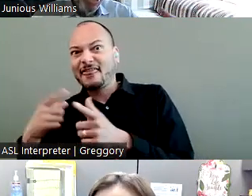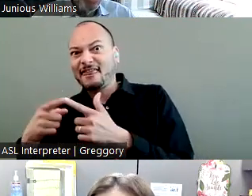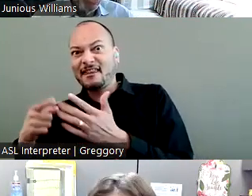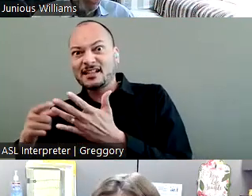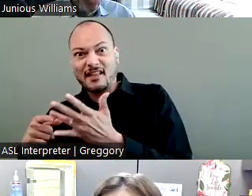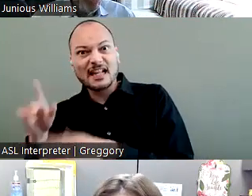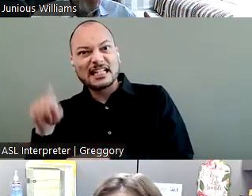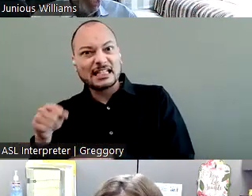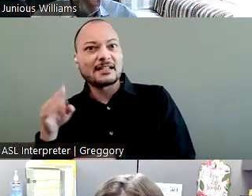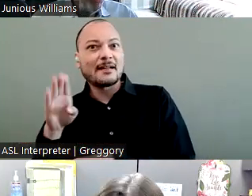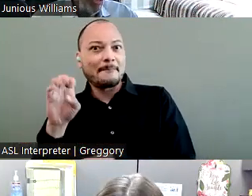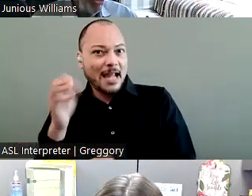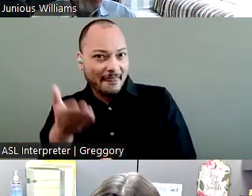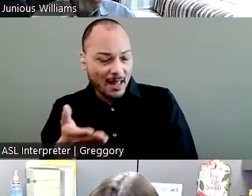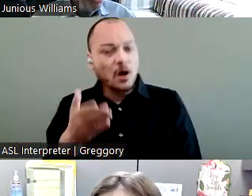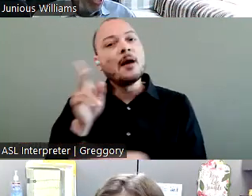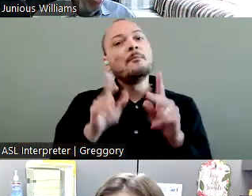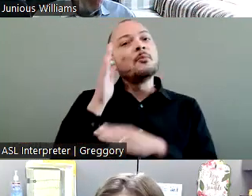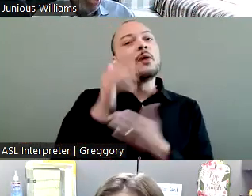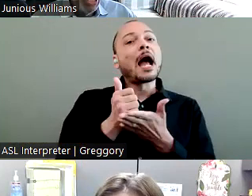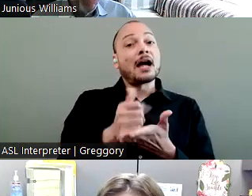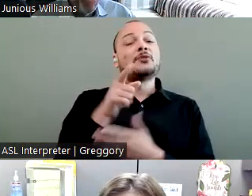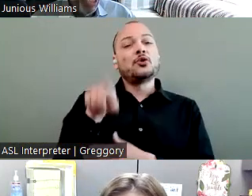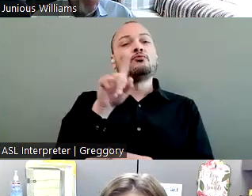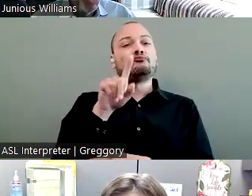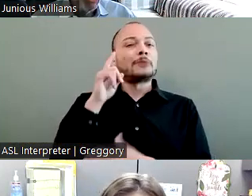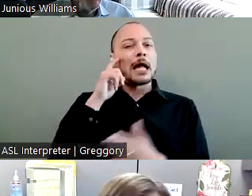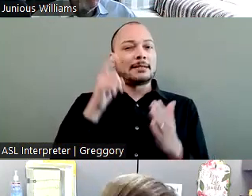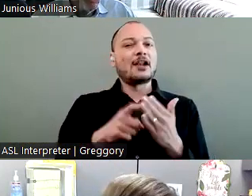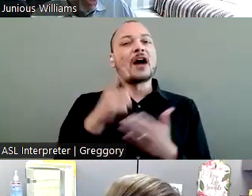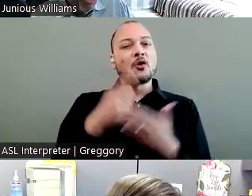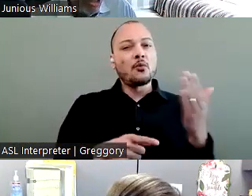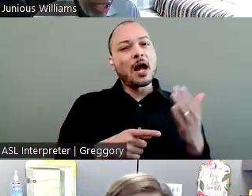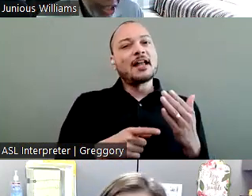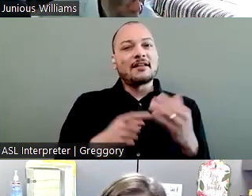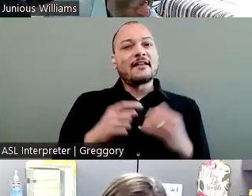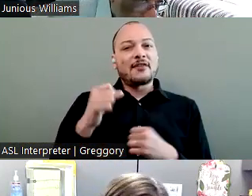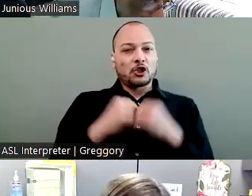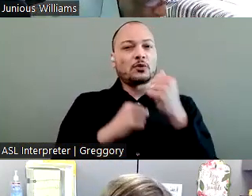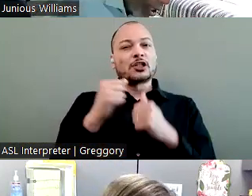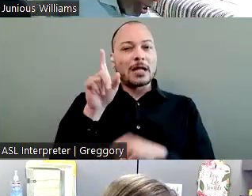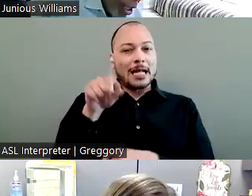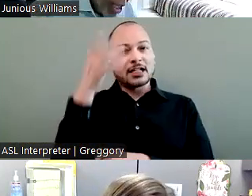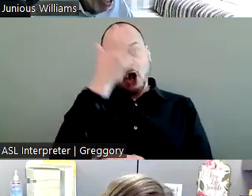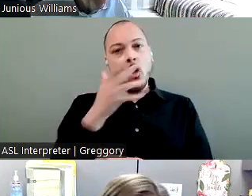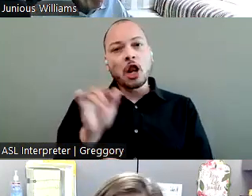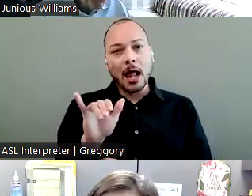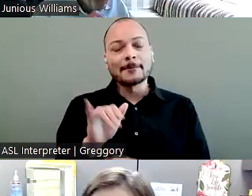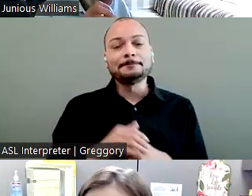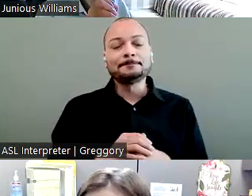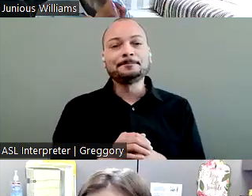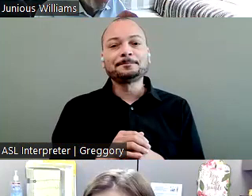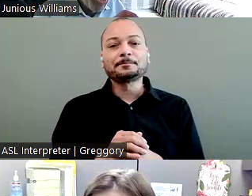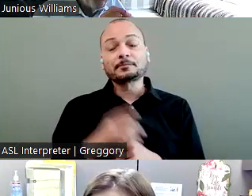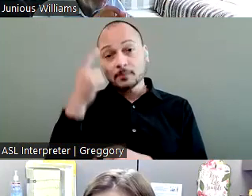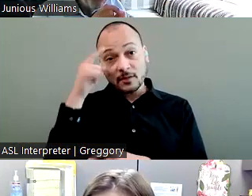to be there. So people will help you kind of identify what the infrastructure needs to look like